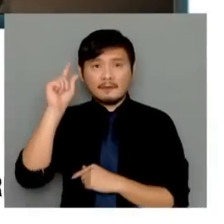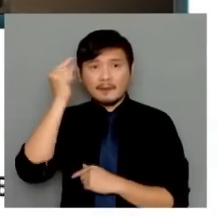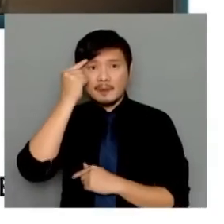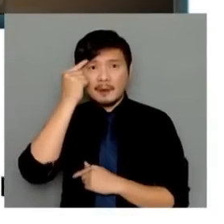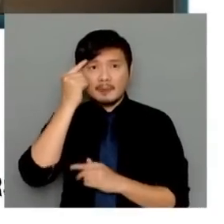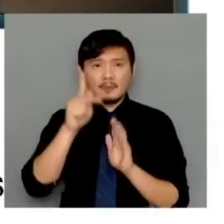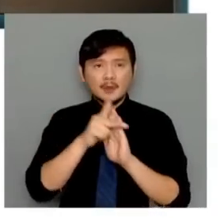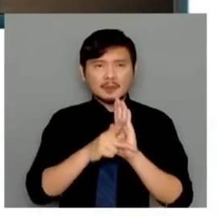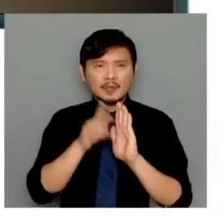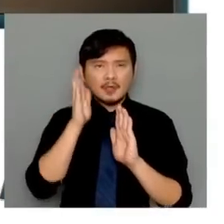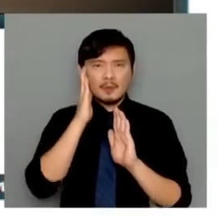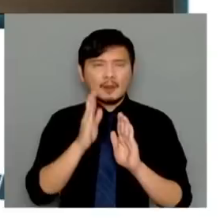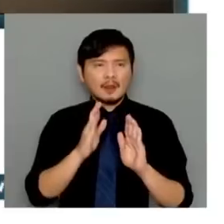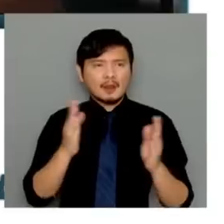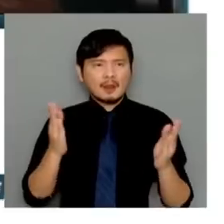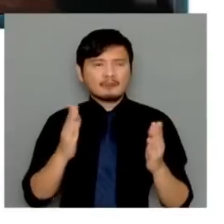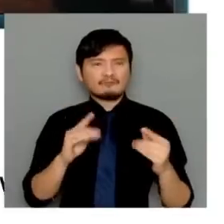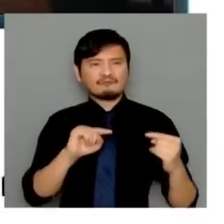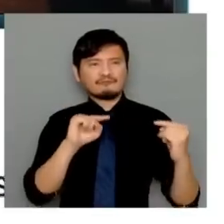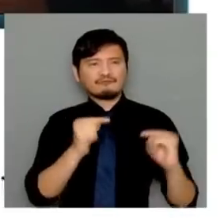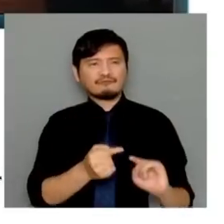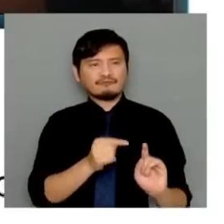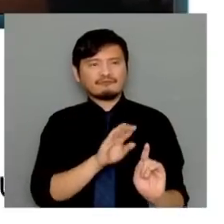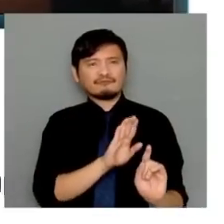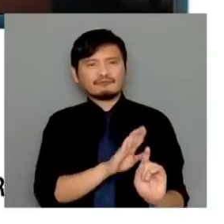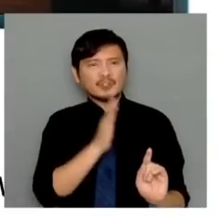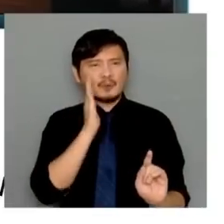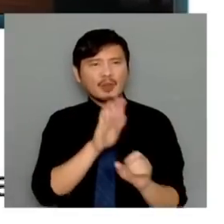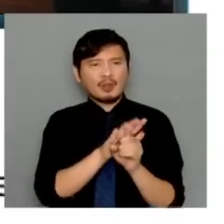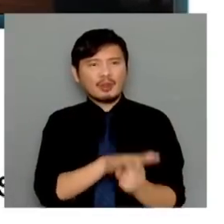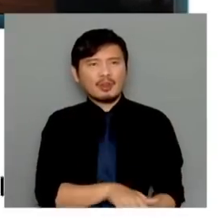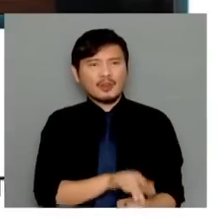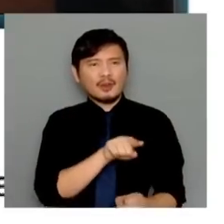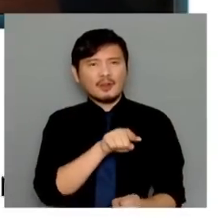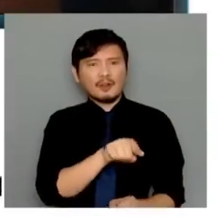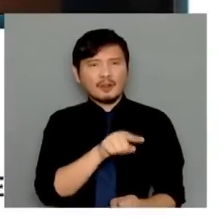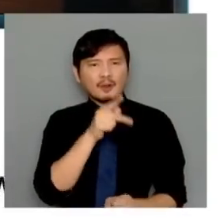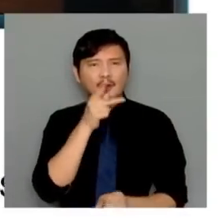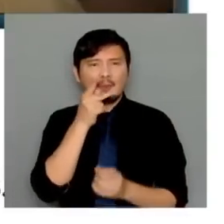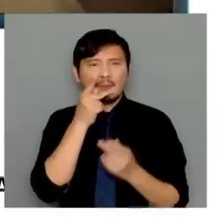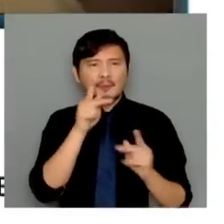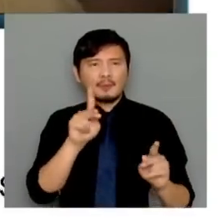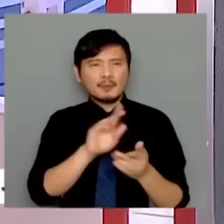private schools. Case in point, the salaries of public school teachers.